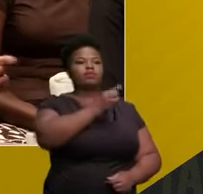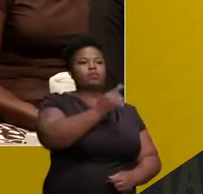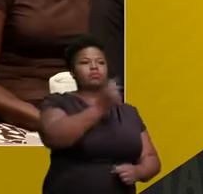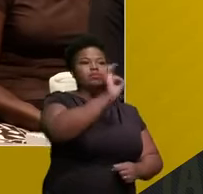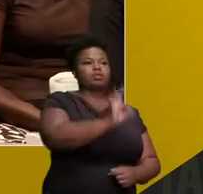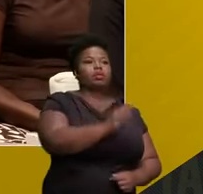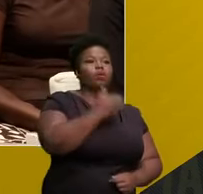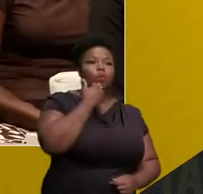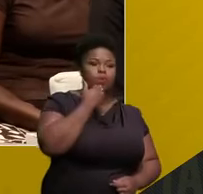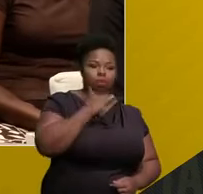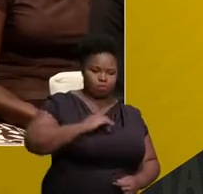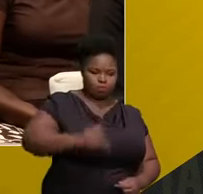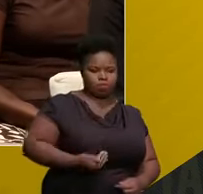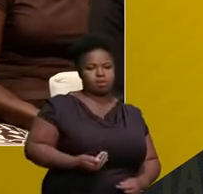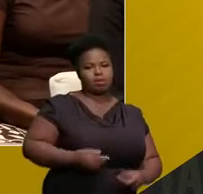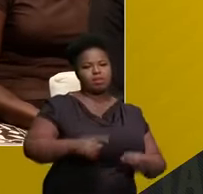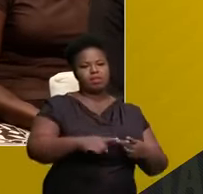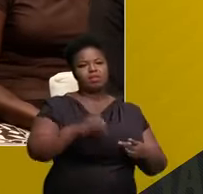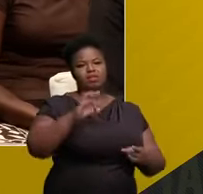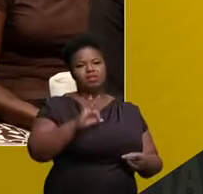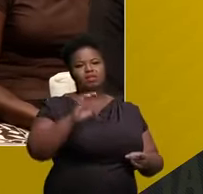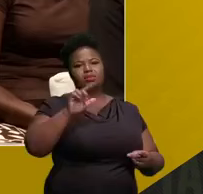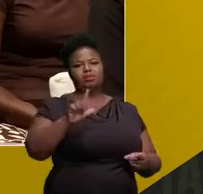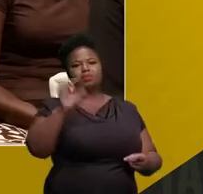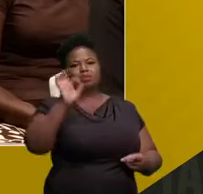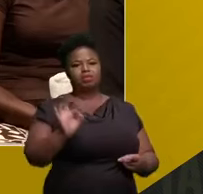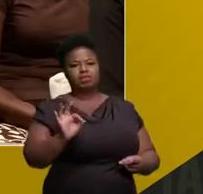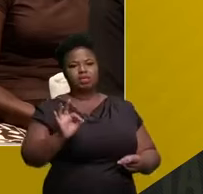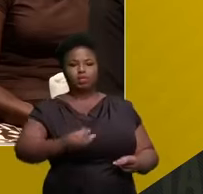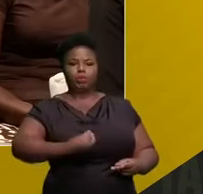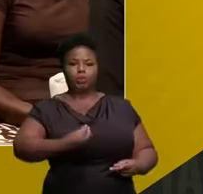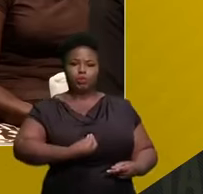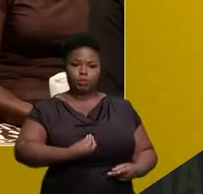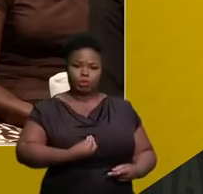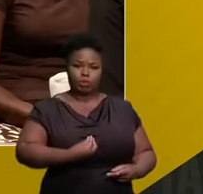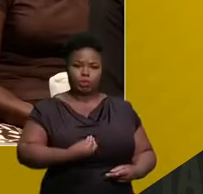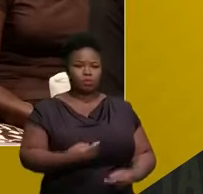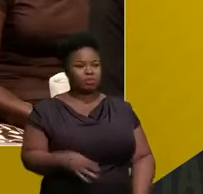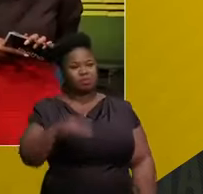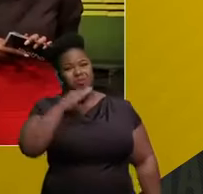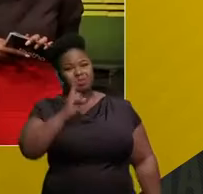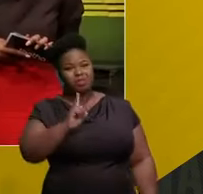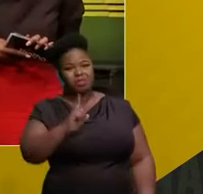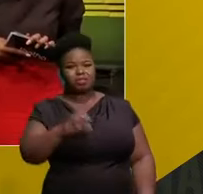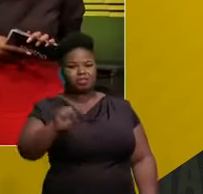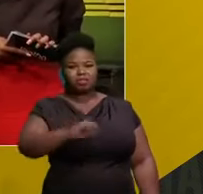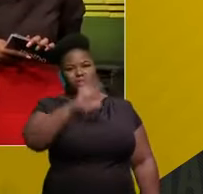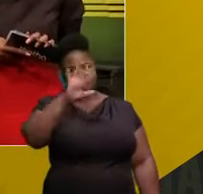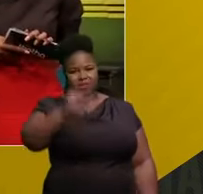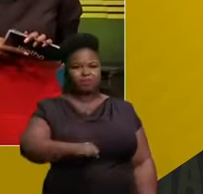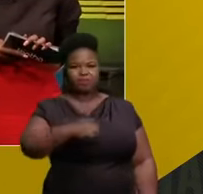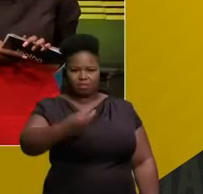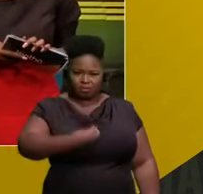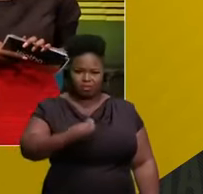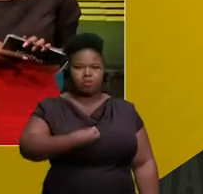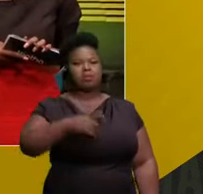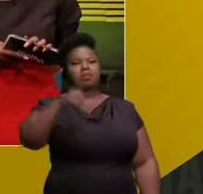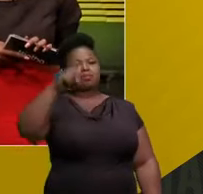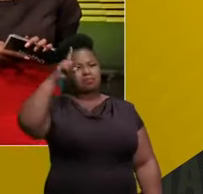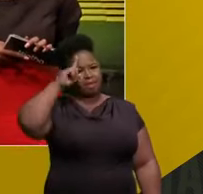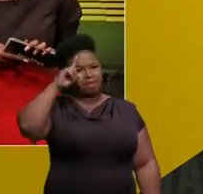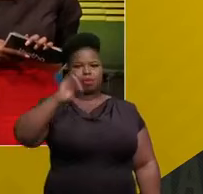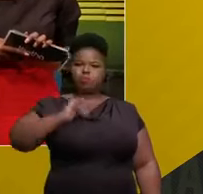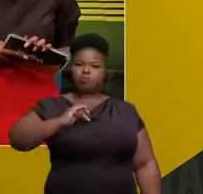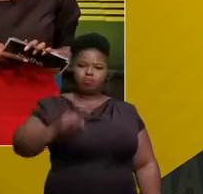female. Yes. About 37% of that, it's youth. Yes. That says to us, South Africa, it's young, it's female. Black, and